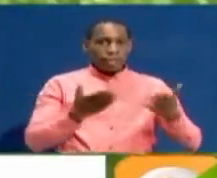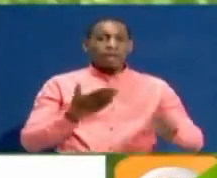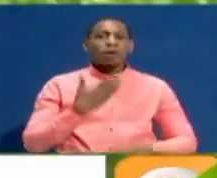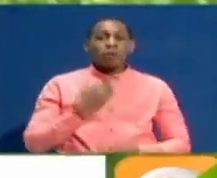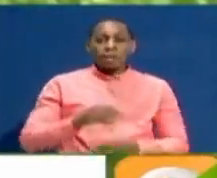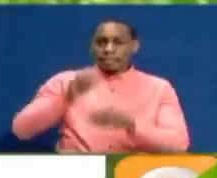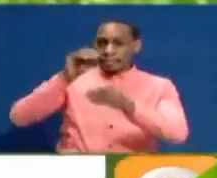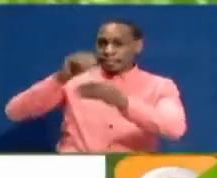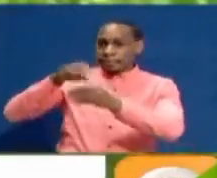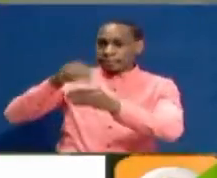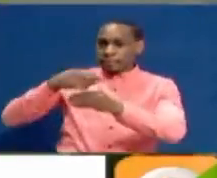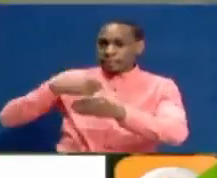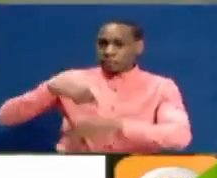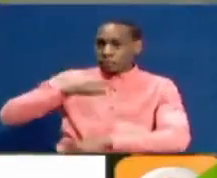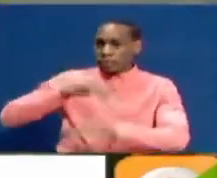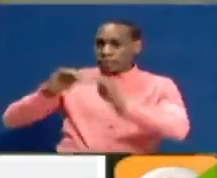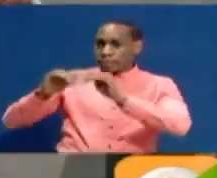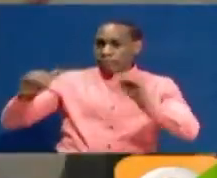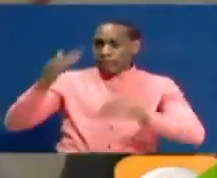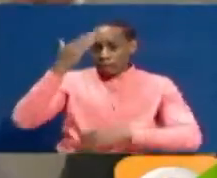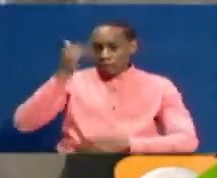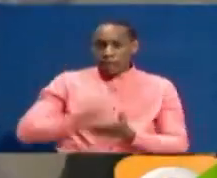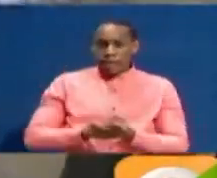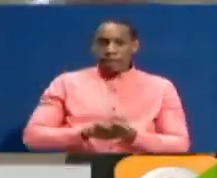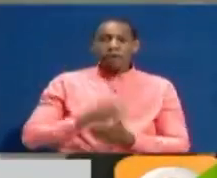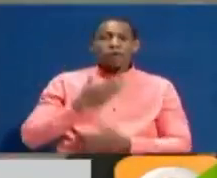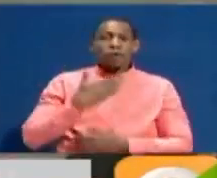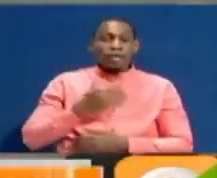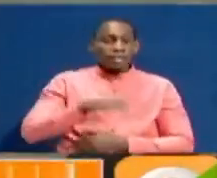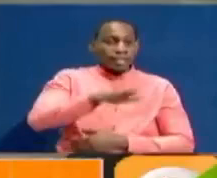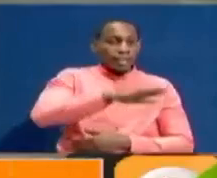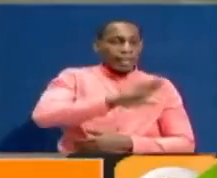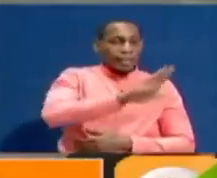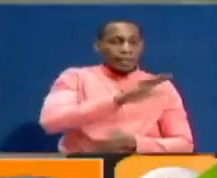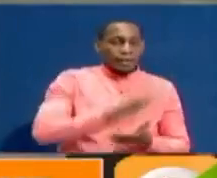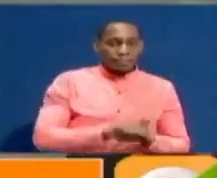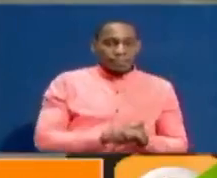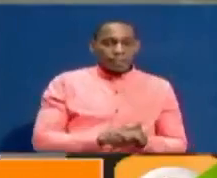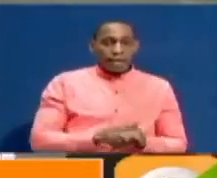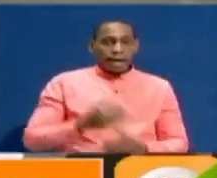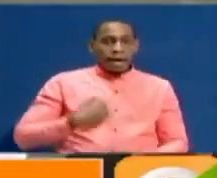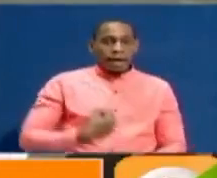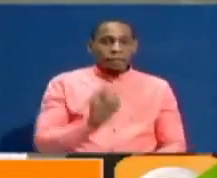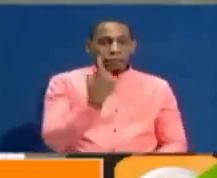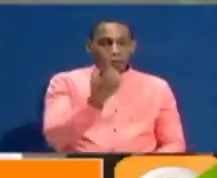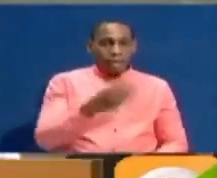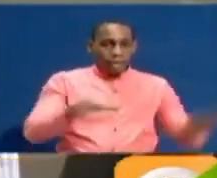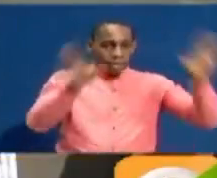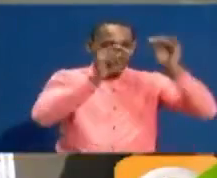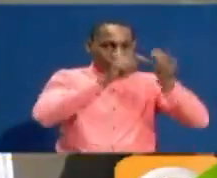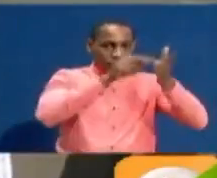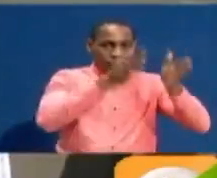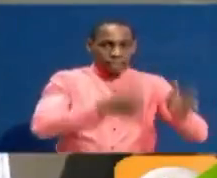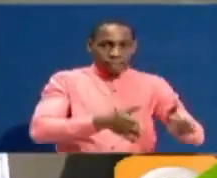to invest in our division. Kwa sababu wanataka katika eneo zao wawe na one presidential candidate.